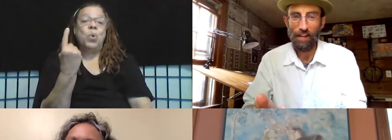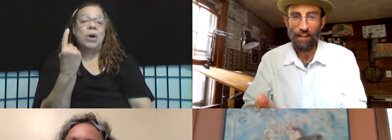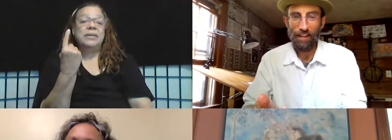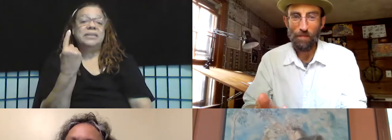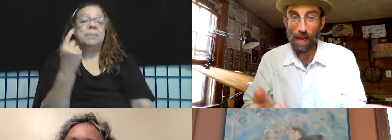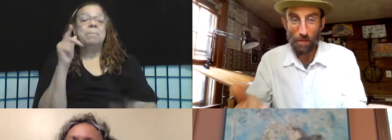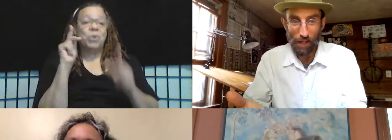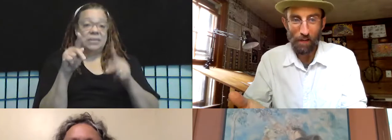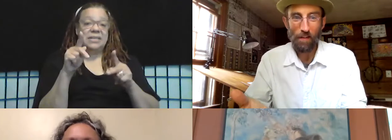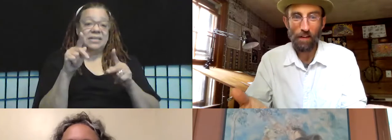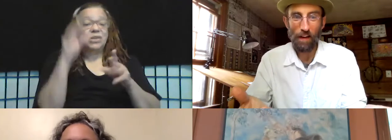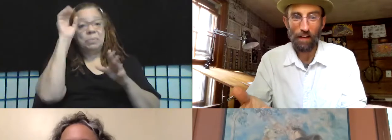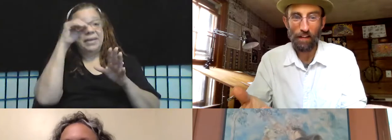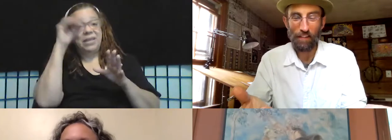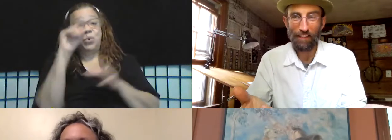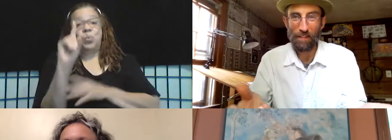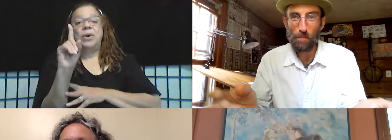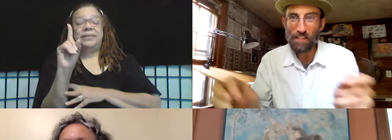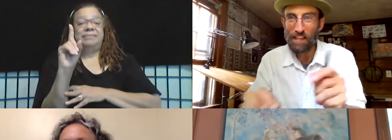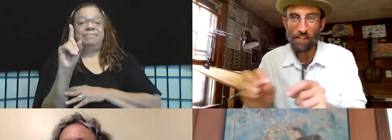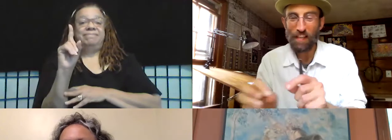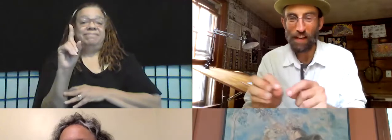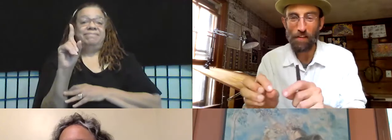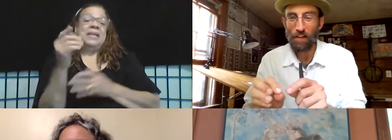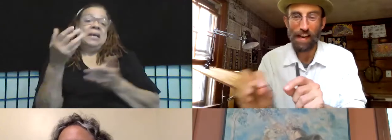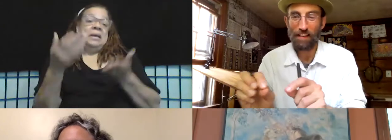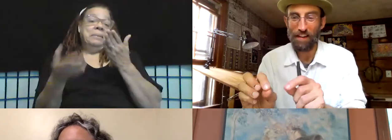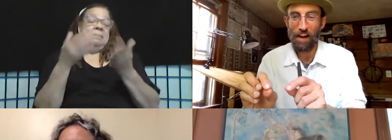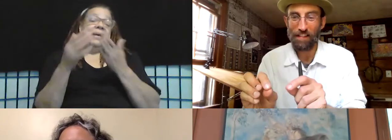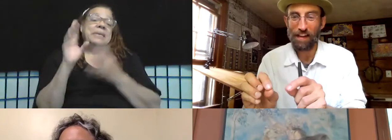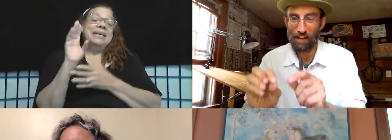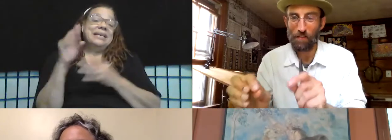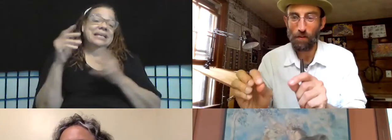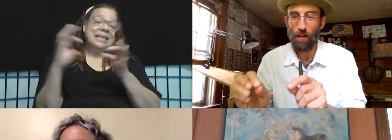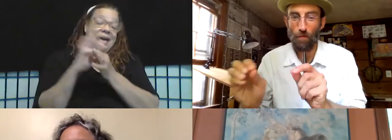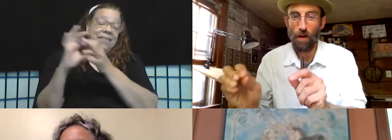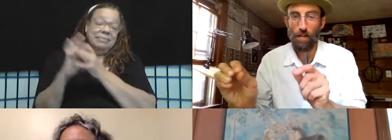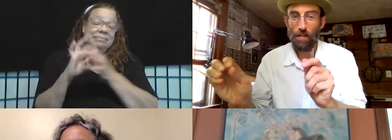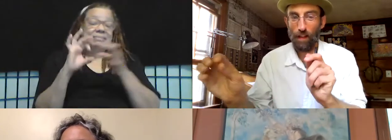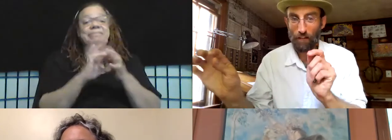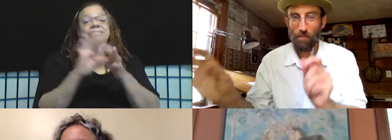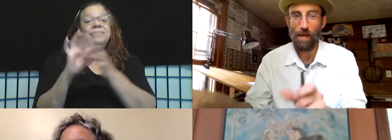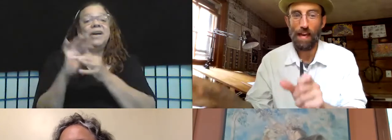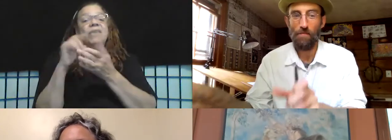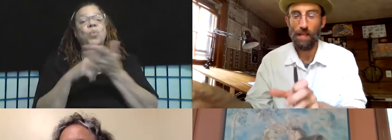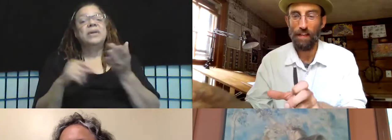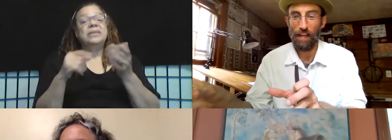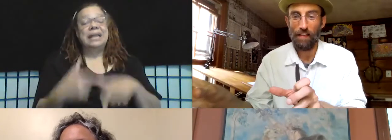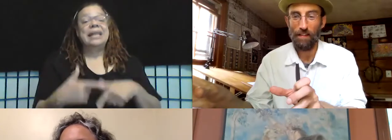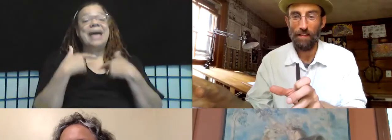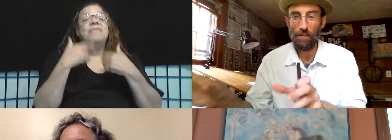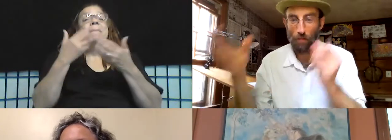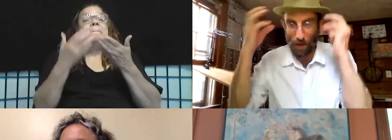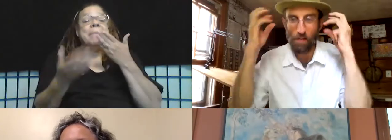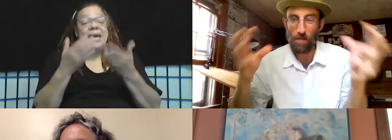person's maybe stitched together, connect the dots kind of story of what life may have been